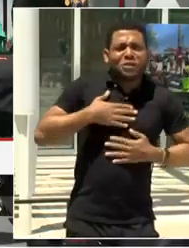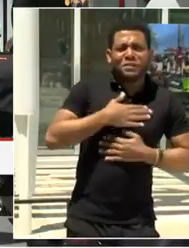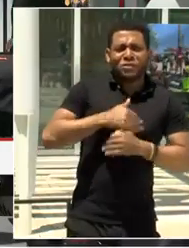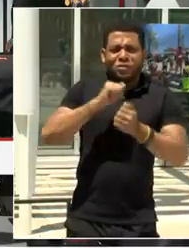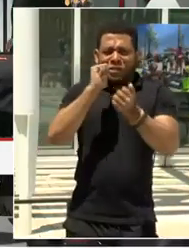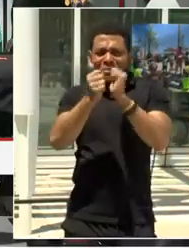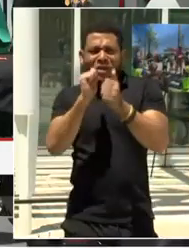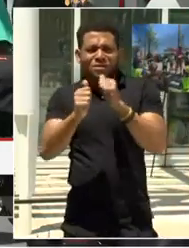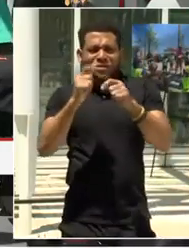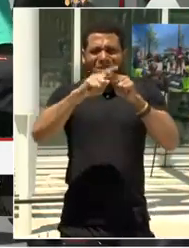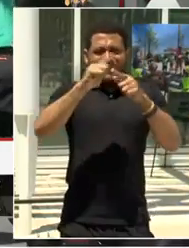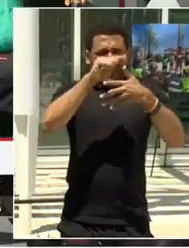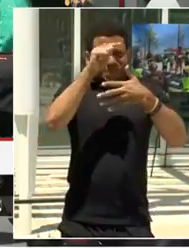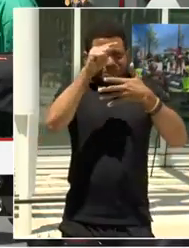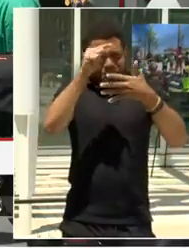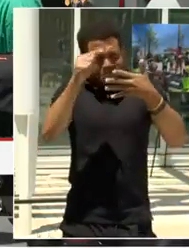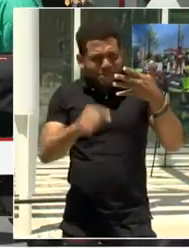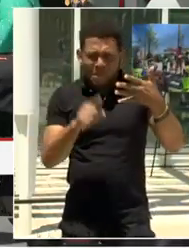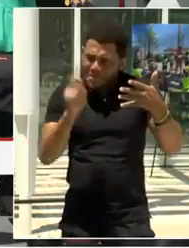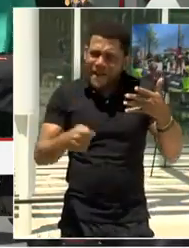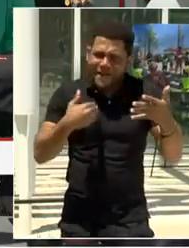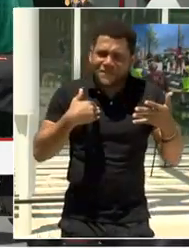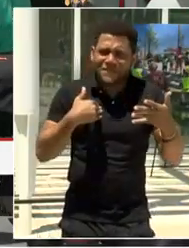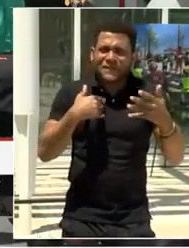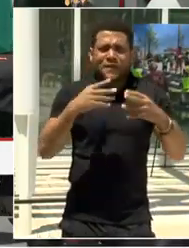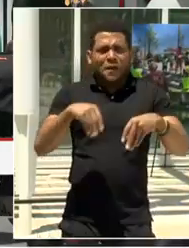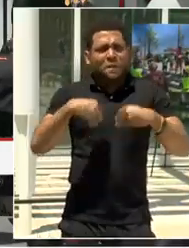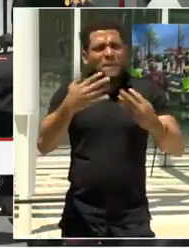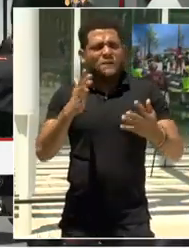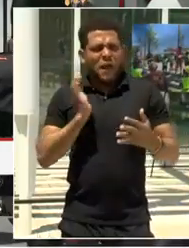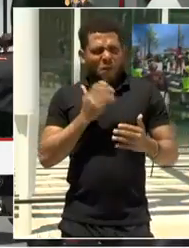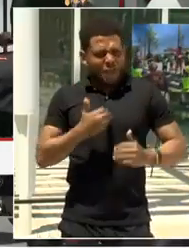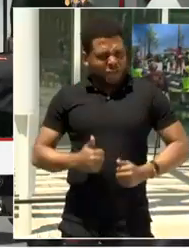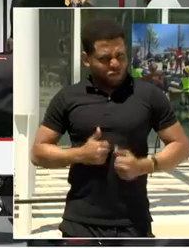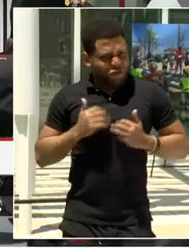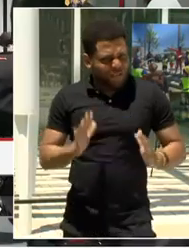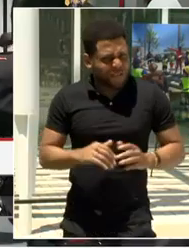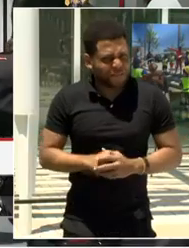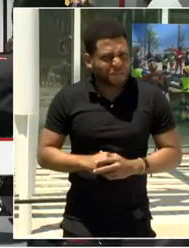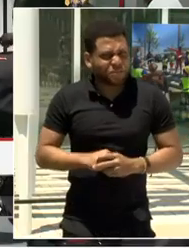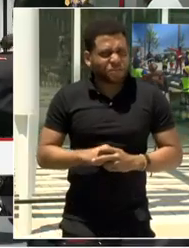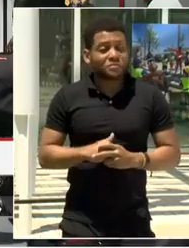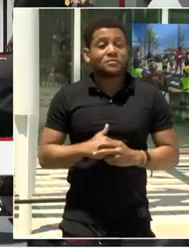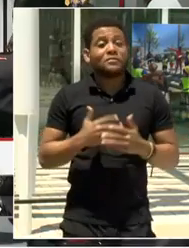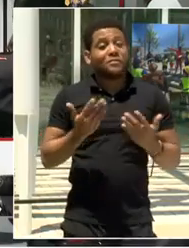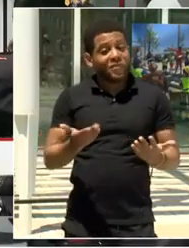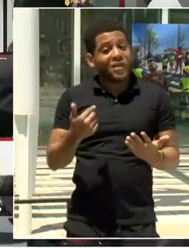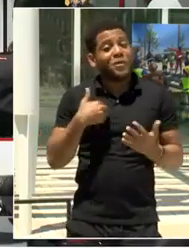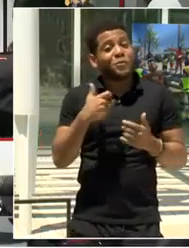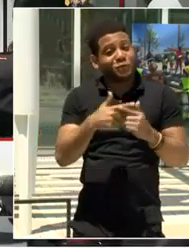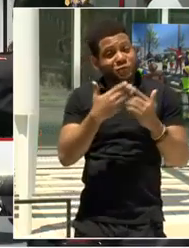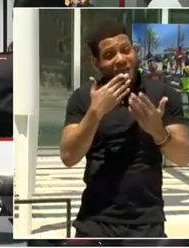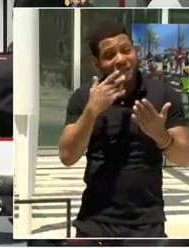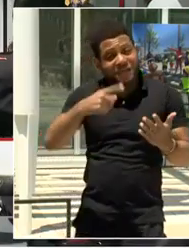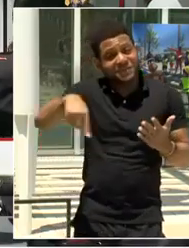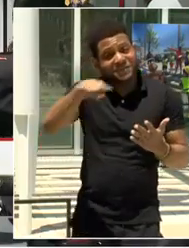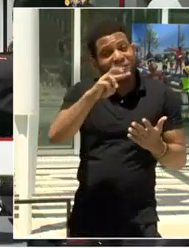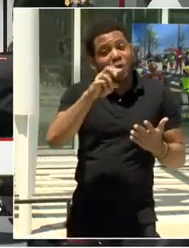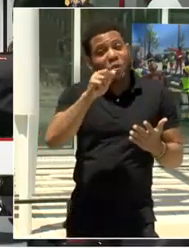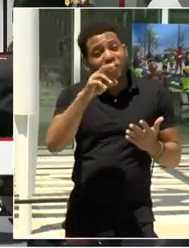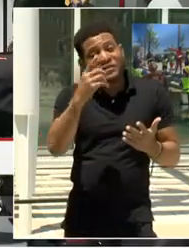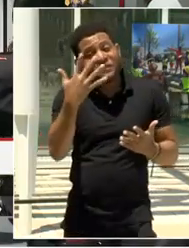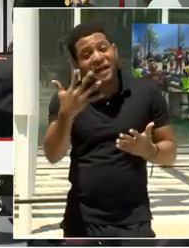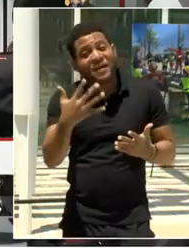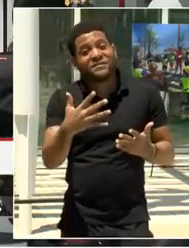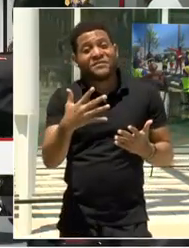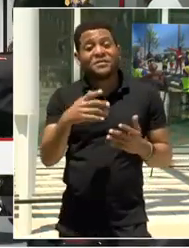so that we can deliver for our residents. So I want to thank you again, Ward 5,